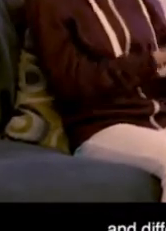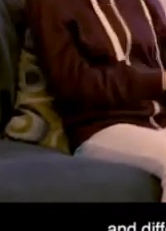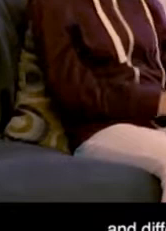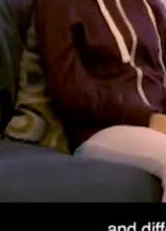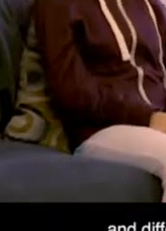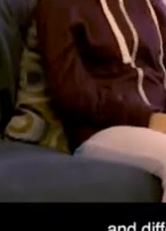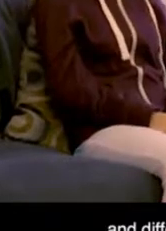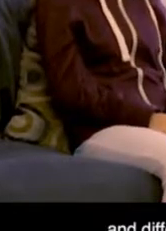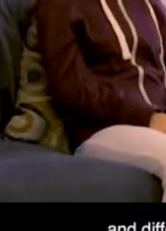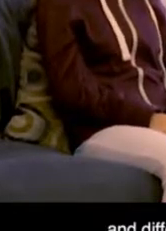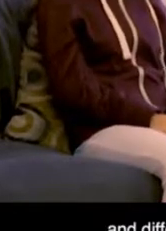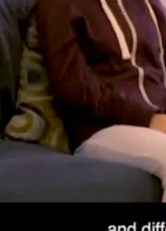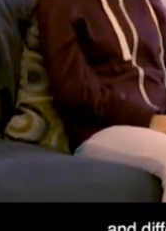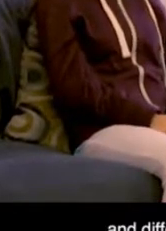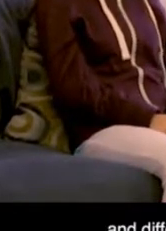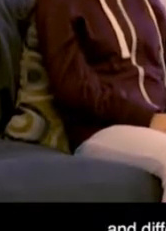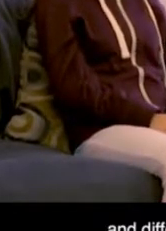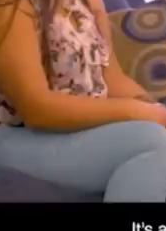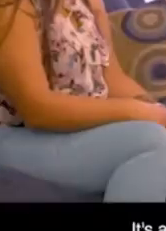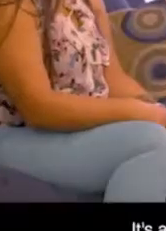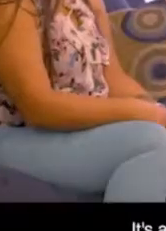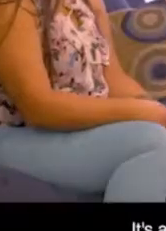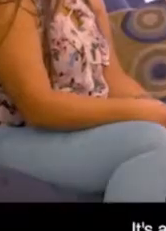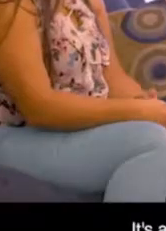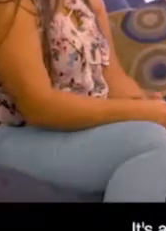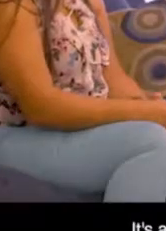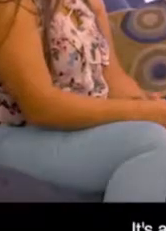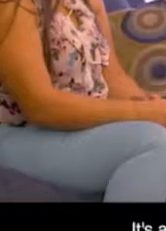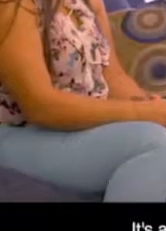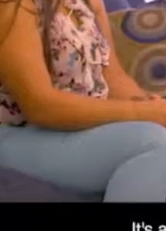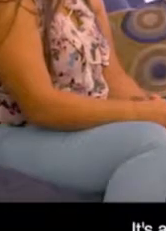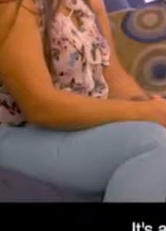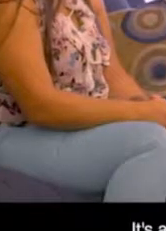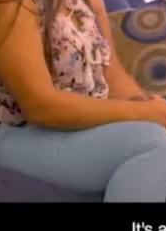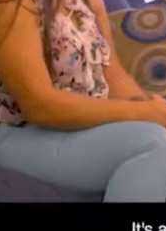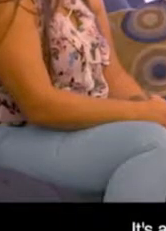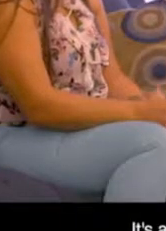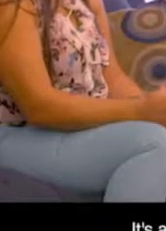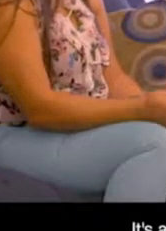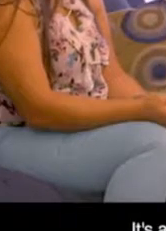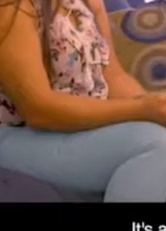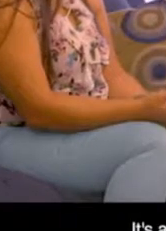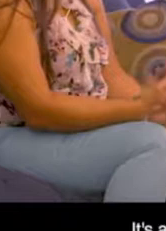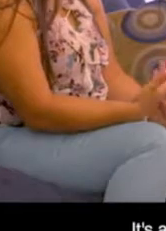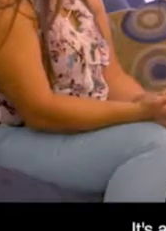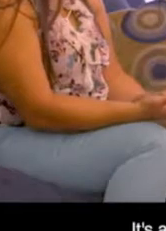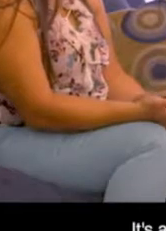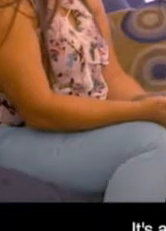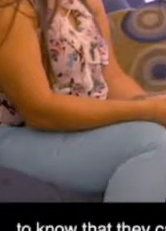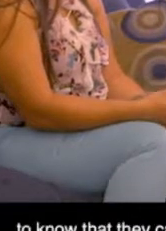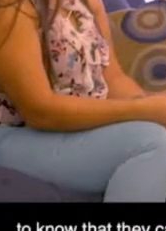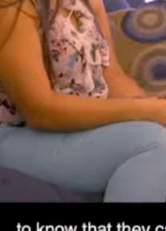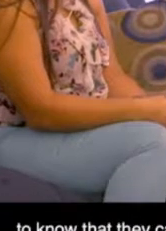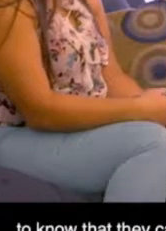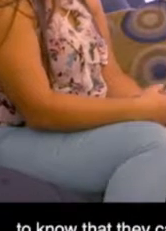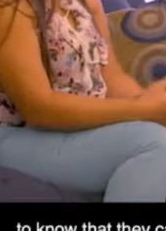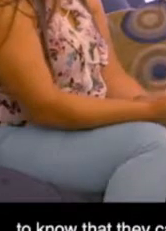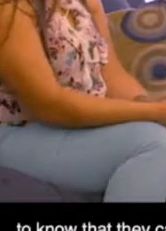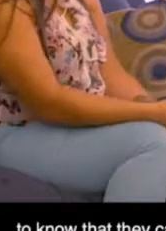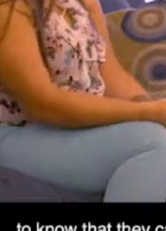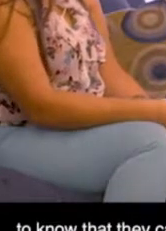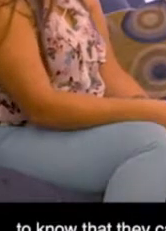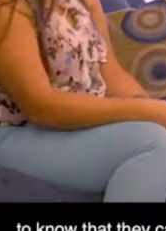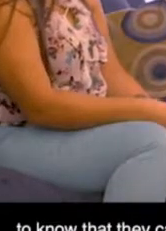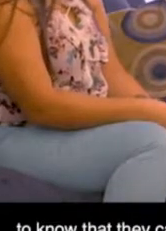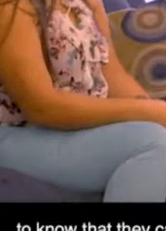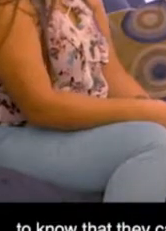pillars of character. I really love this school. It's a very amazing feeling as a parent to know that they could come